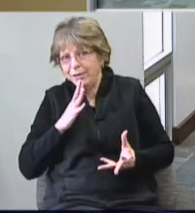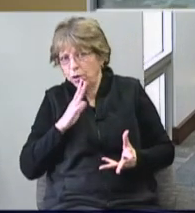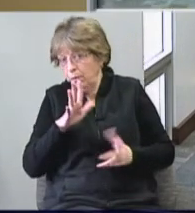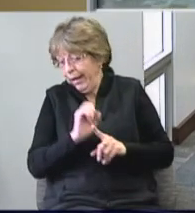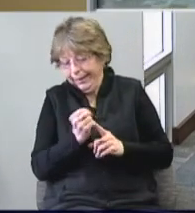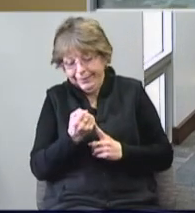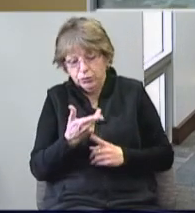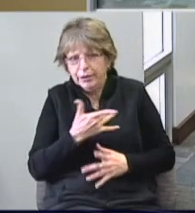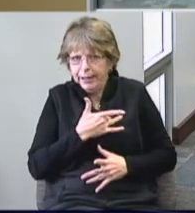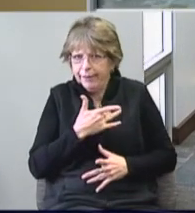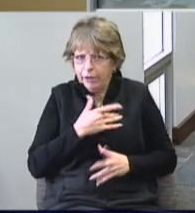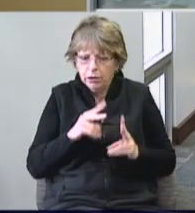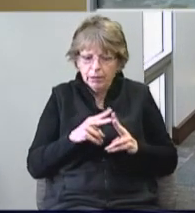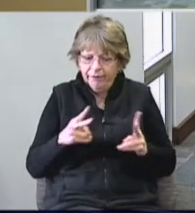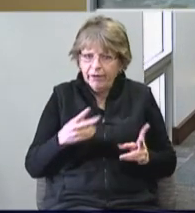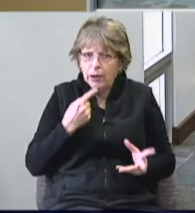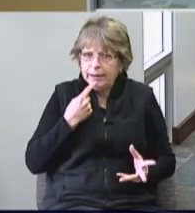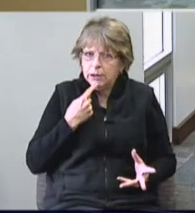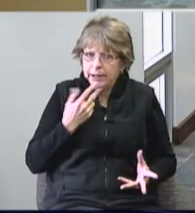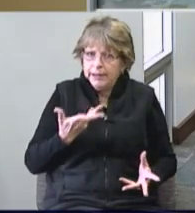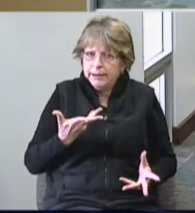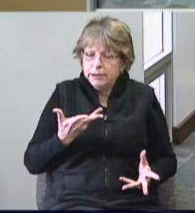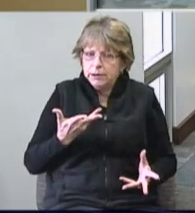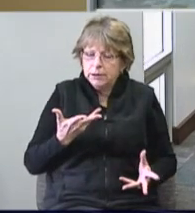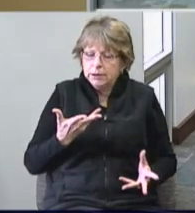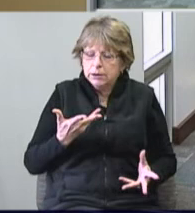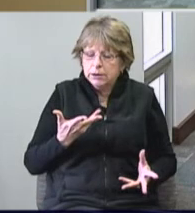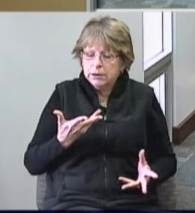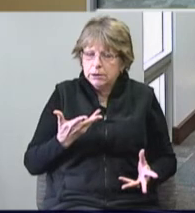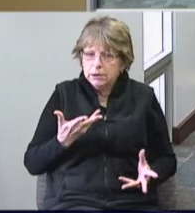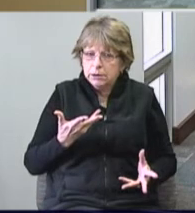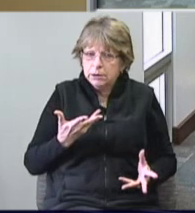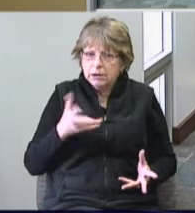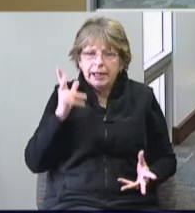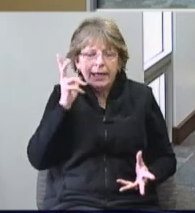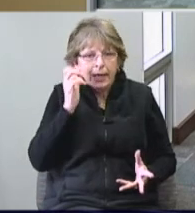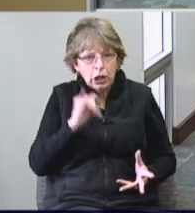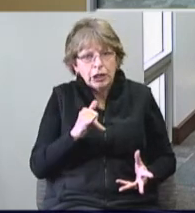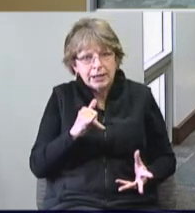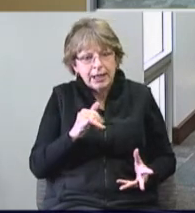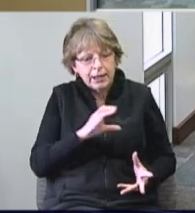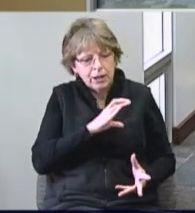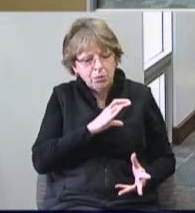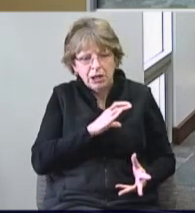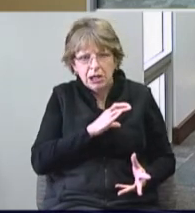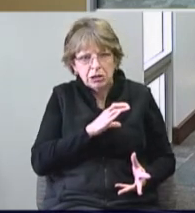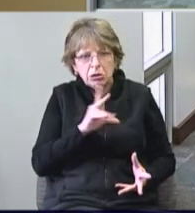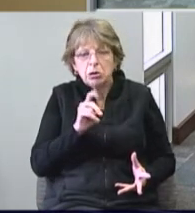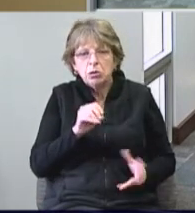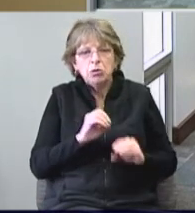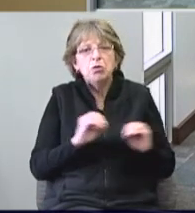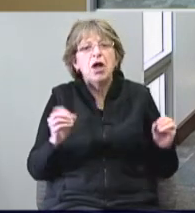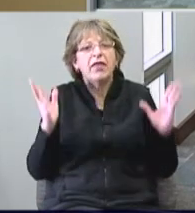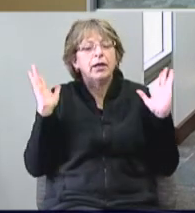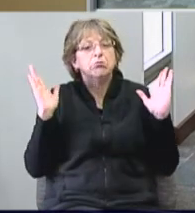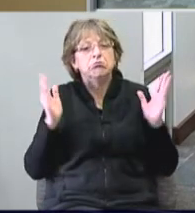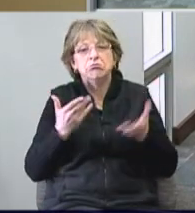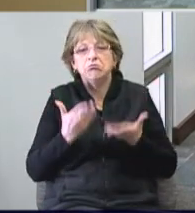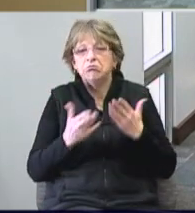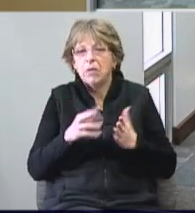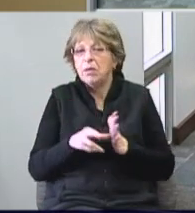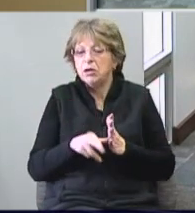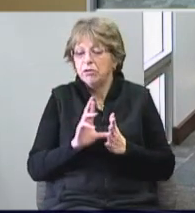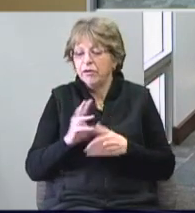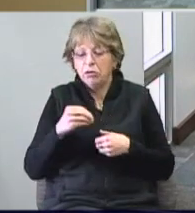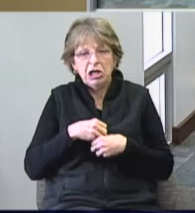be very serious, okay? And he hears that the police department doesn't do anything about it for whatever reason. Maybe it's reviewed internally, maybe